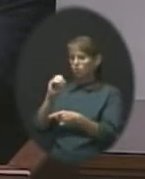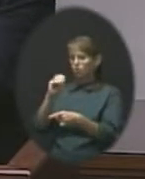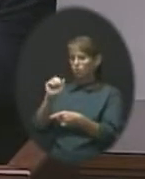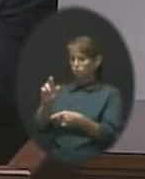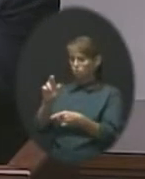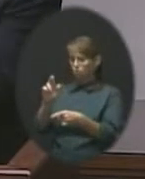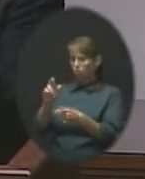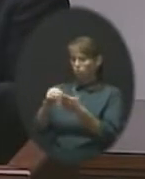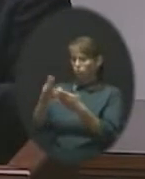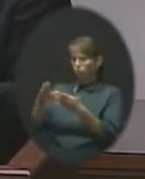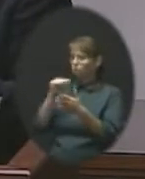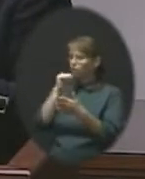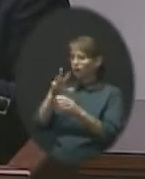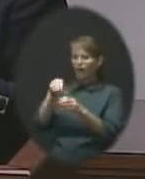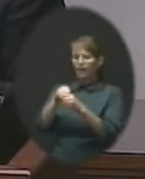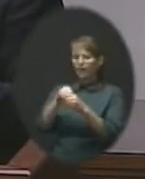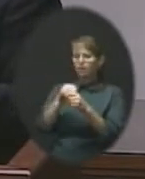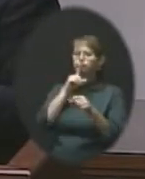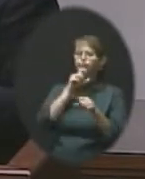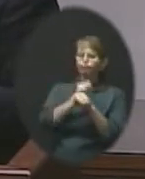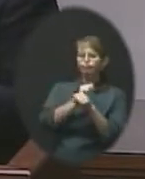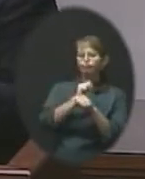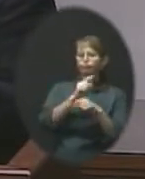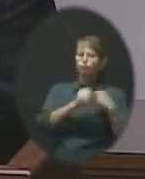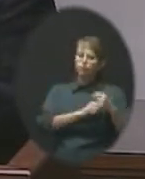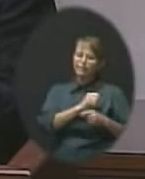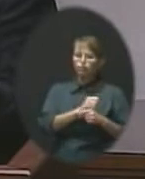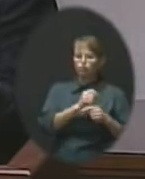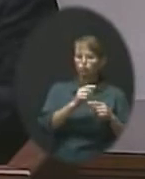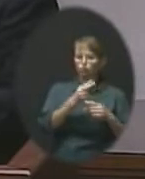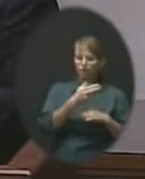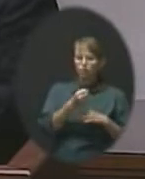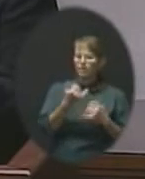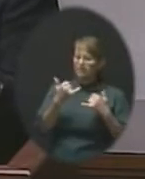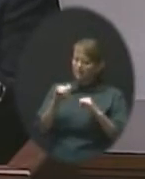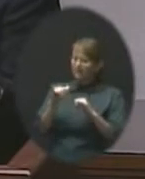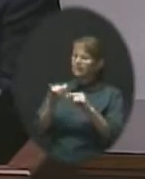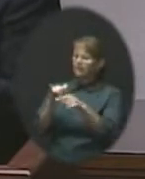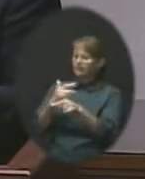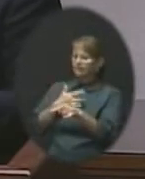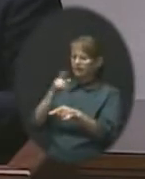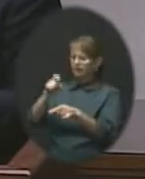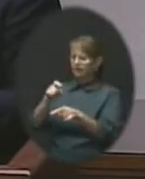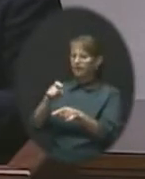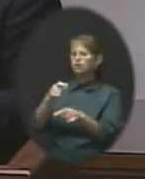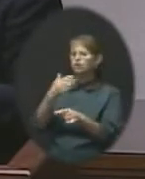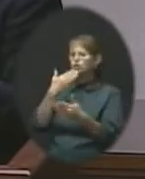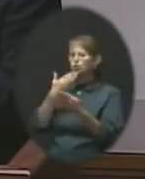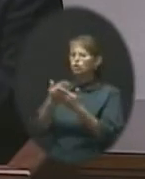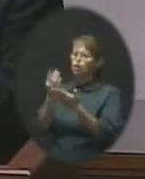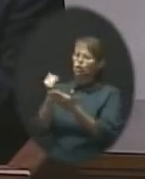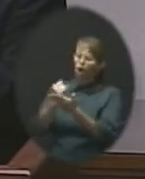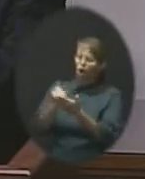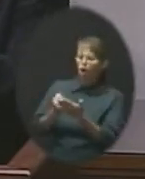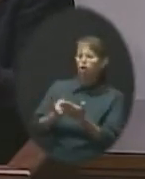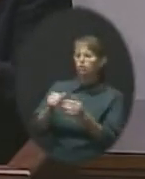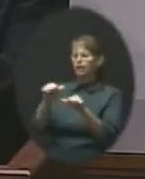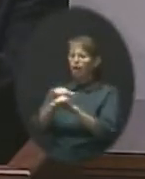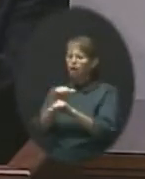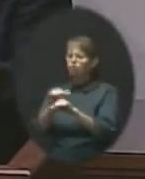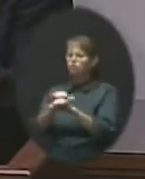comprehensive high school, but you're in a smaller group, we still think you should have art experiences and Algebra 2 trig and a good science class. So we